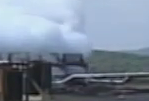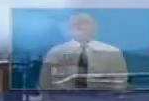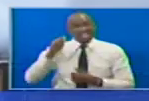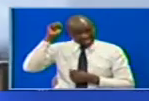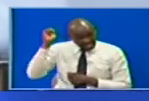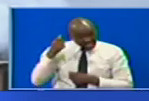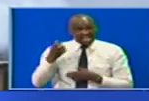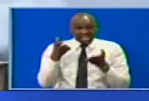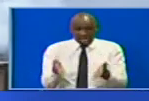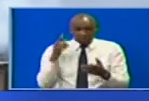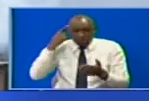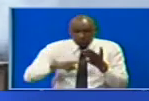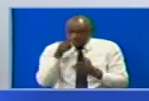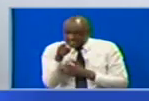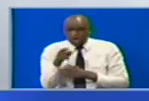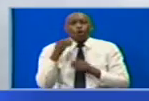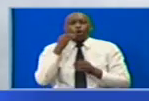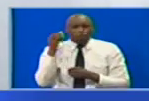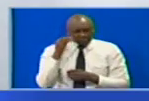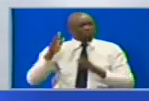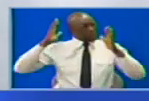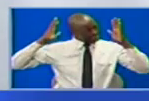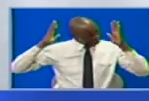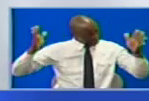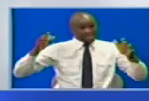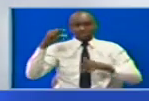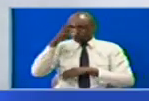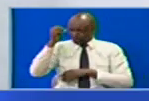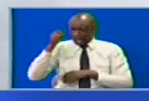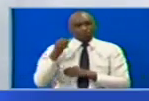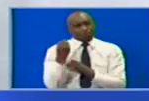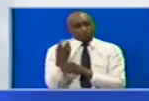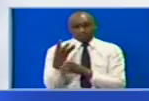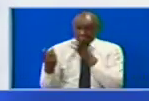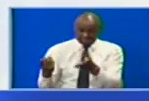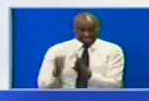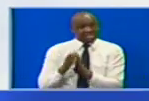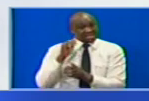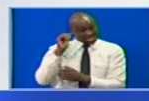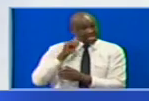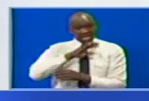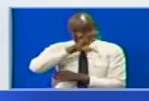Kenya is considered to be the home to one of the largest geothermal power plants in the region.